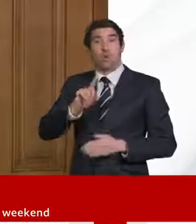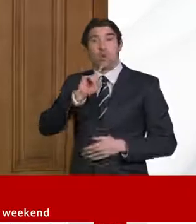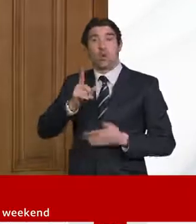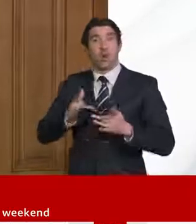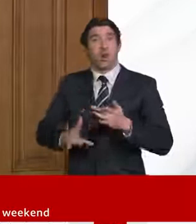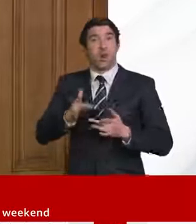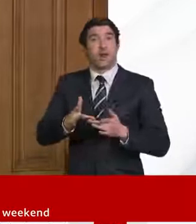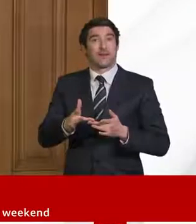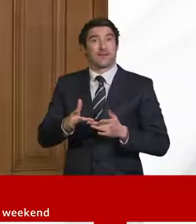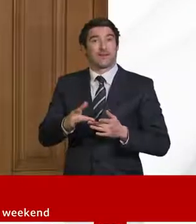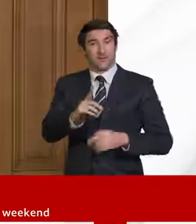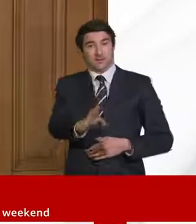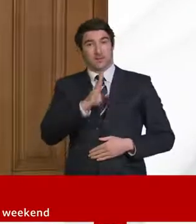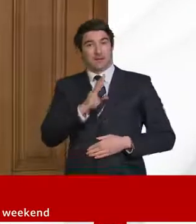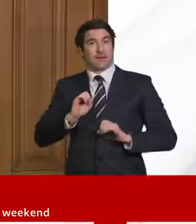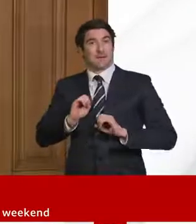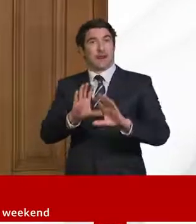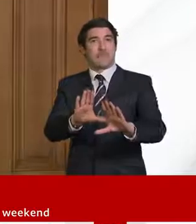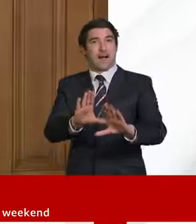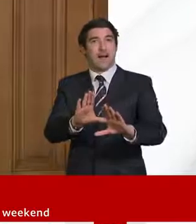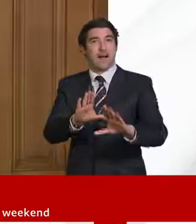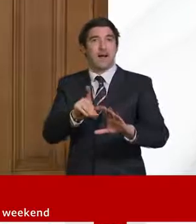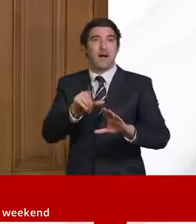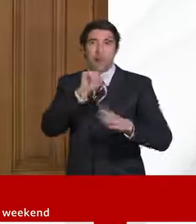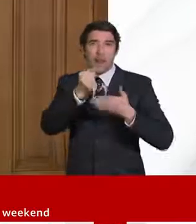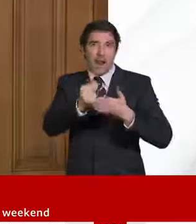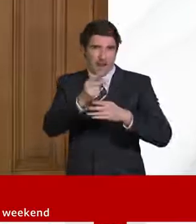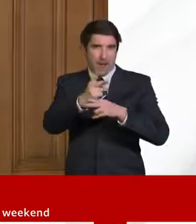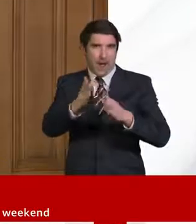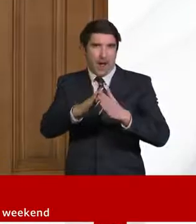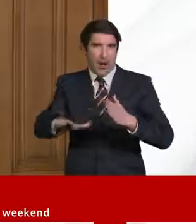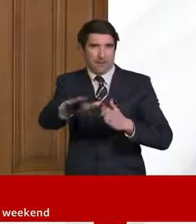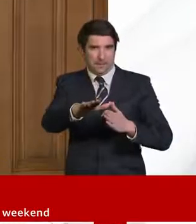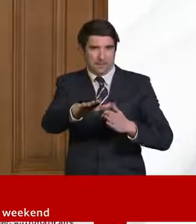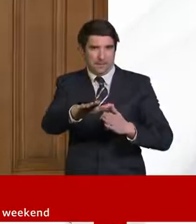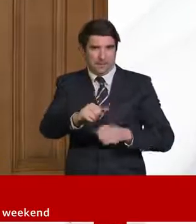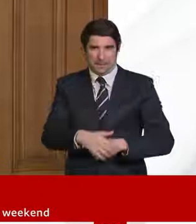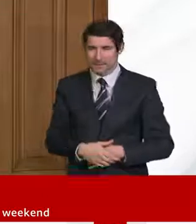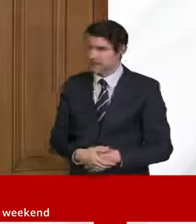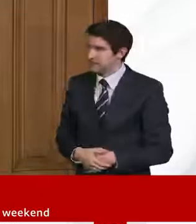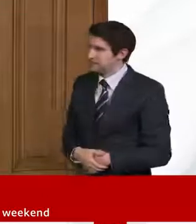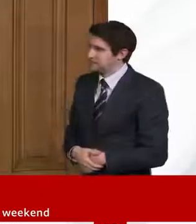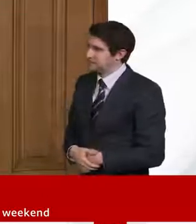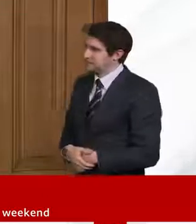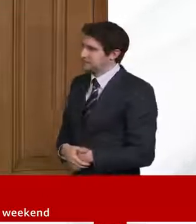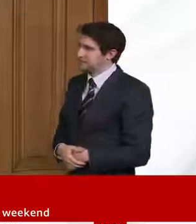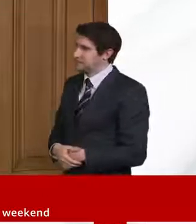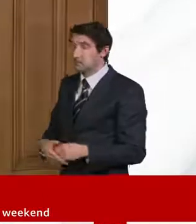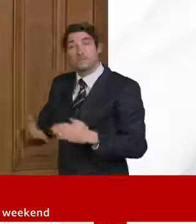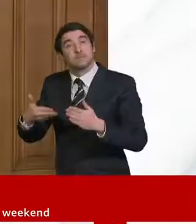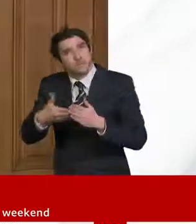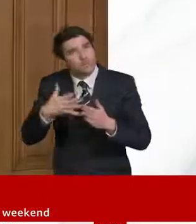that. But then I think I wanted also to address the second point, which is actually how people feel. So Steve and I almost certainly have